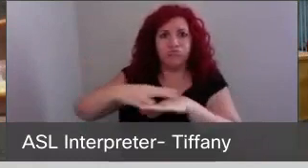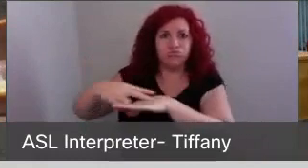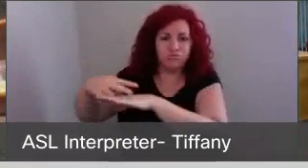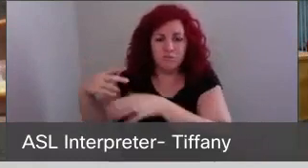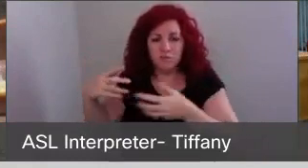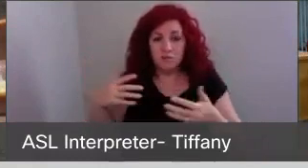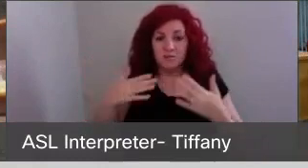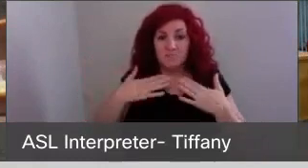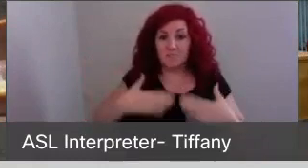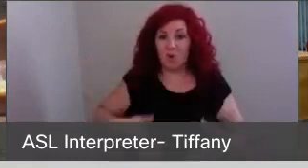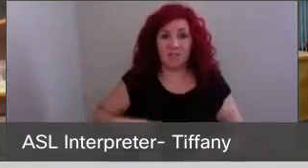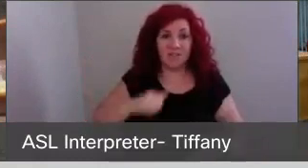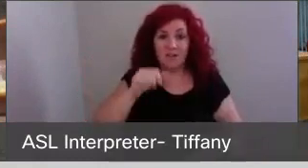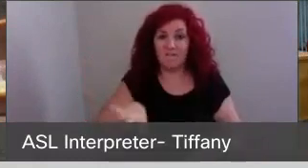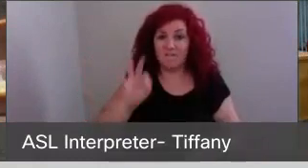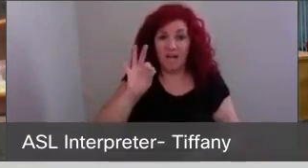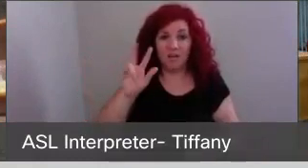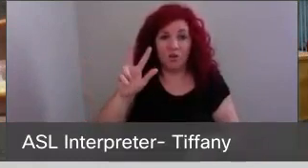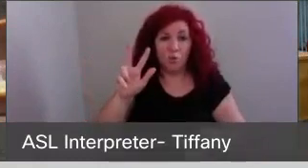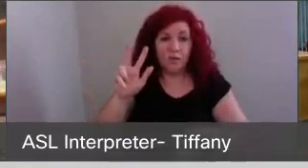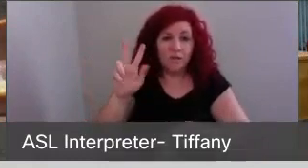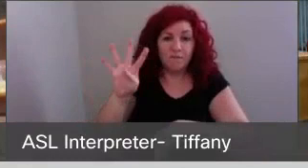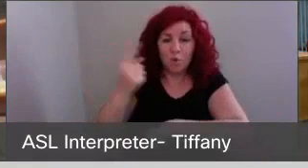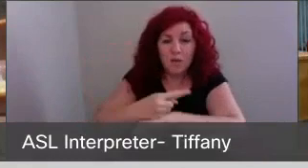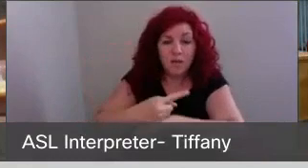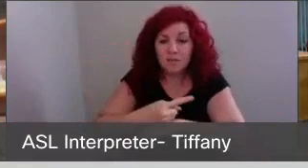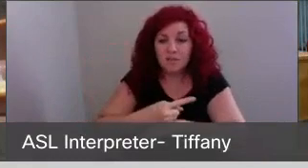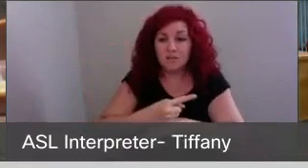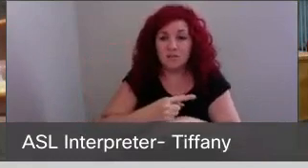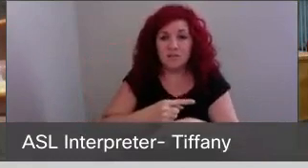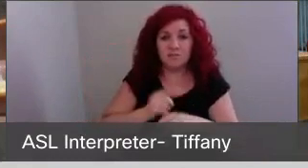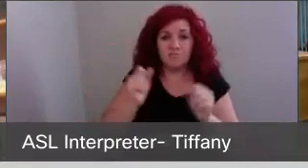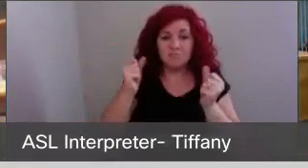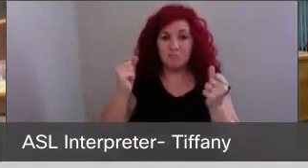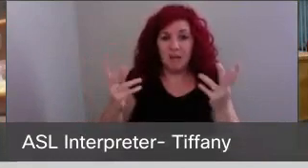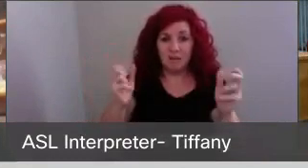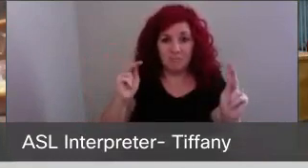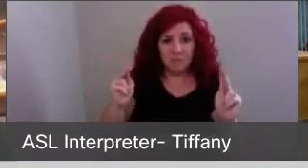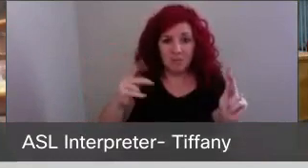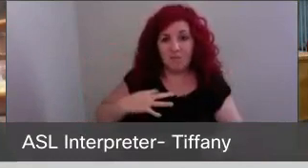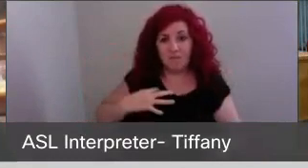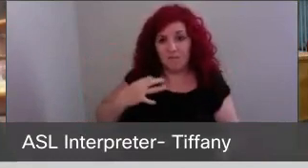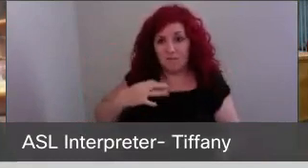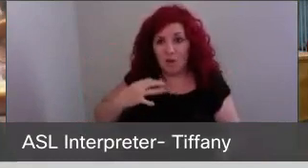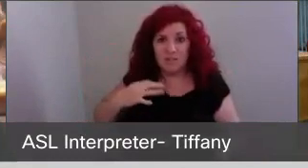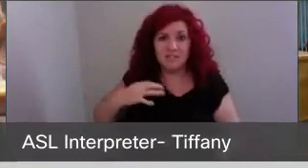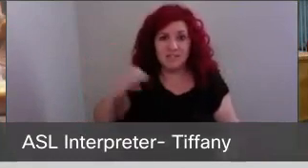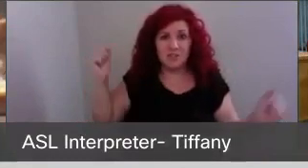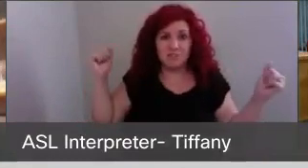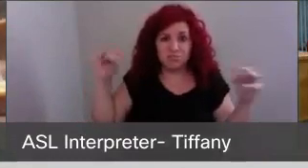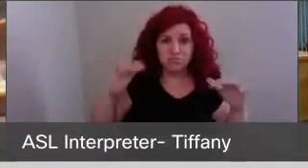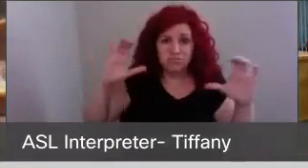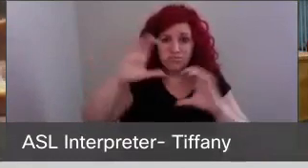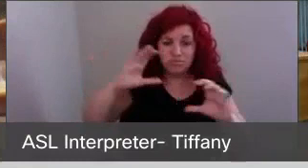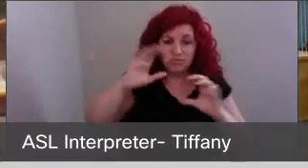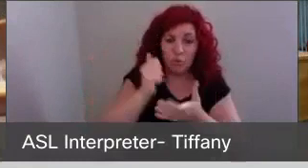her body was not recovered for 3 or 4 days, and there was a terrific outpouring of volunteers, both on the reservation and